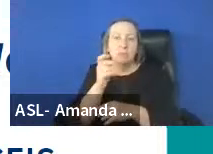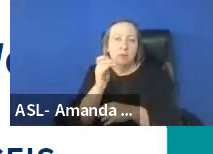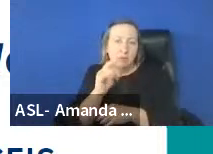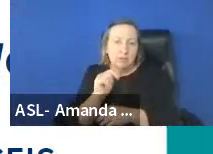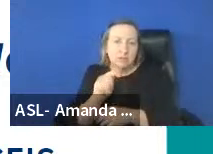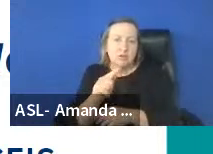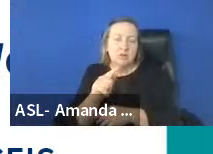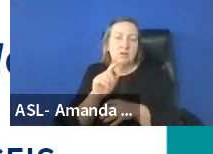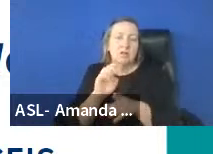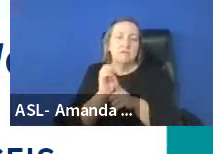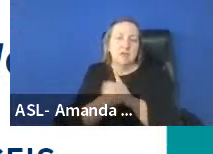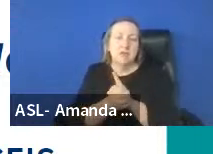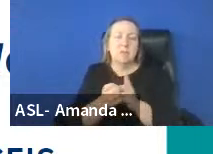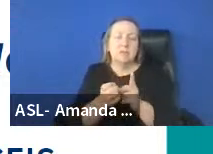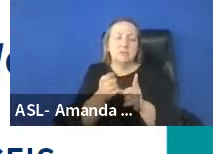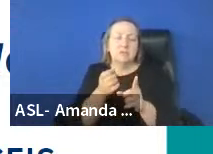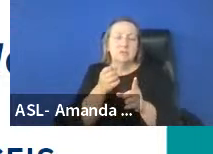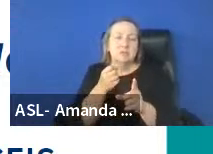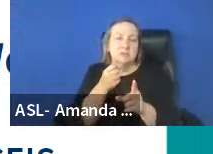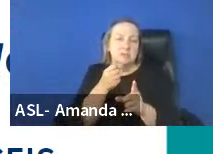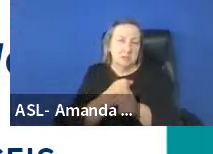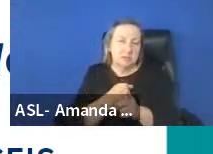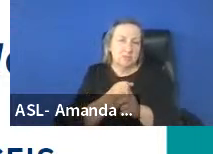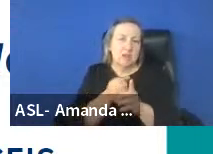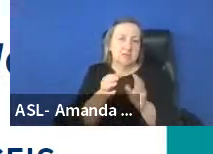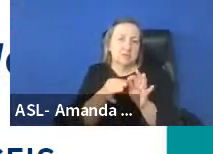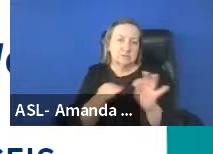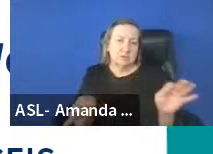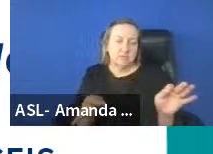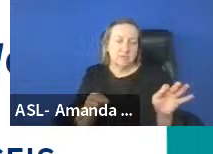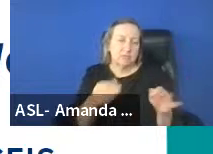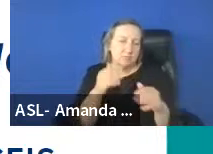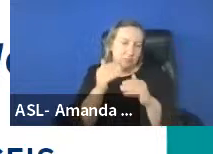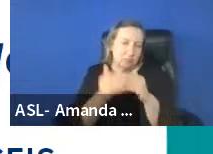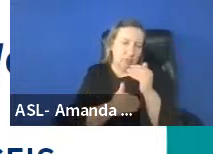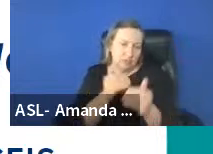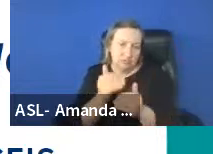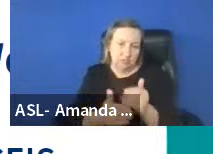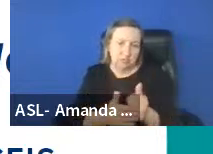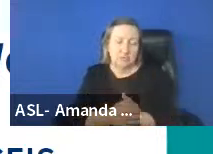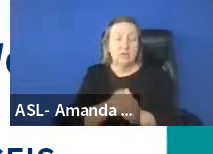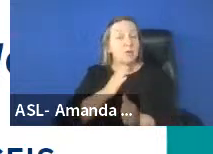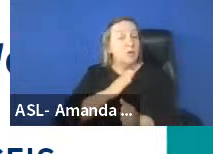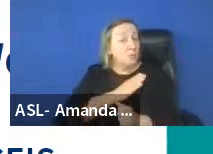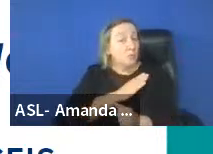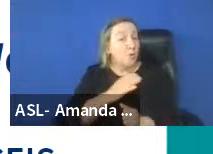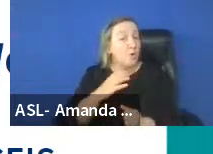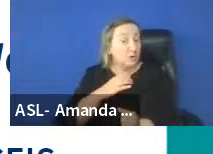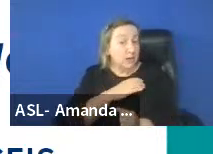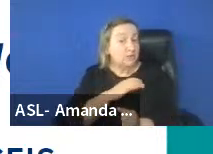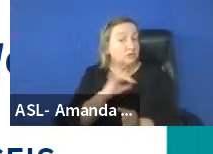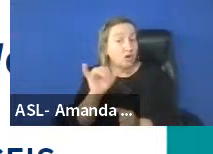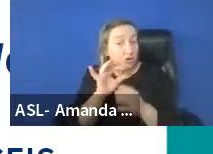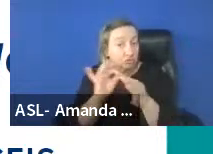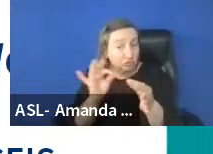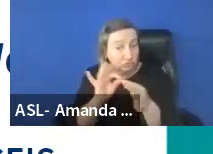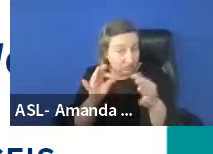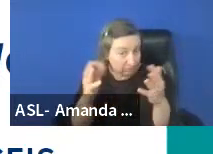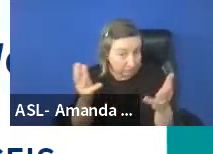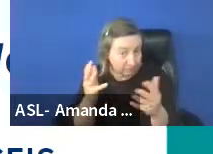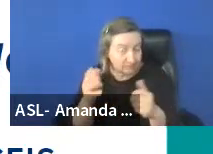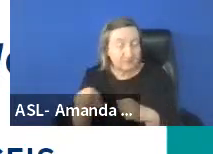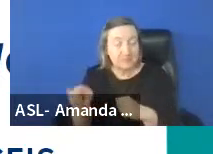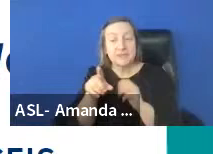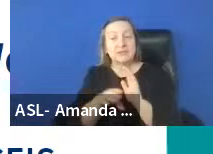statement process. But what we also heard from the boards and councils, they are